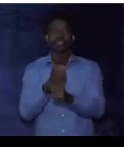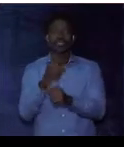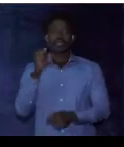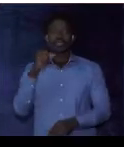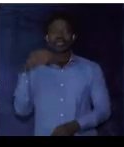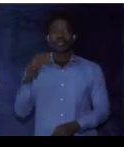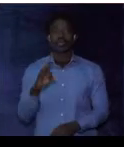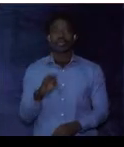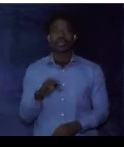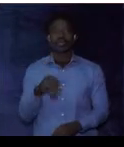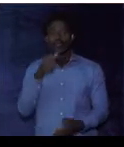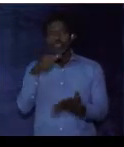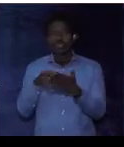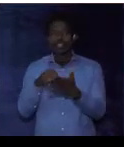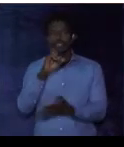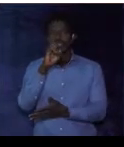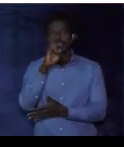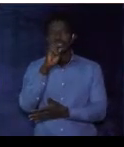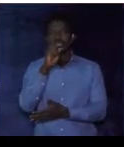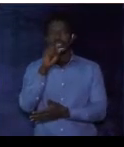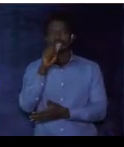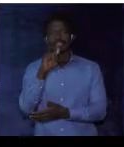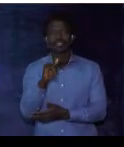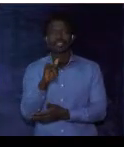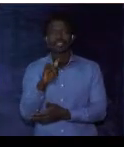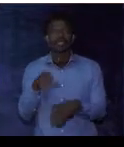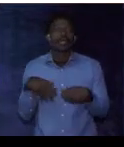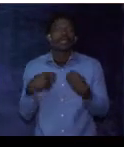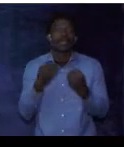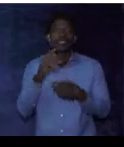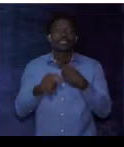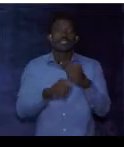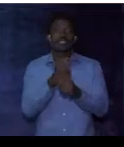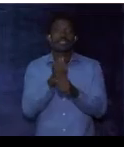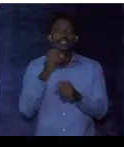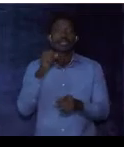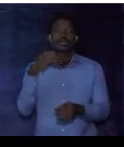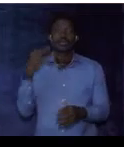Now, types of essay. Types of essay.